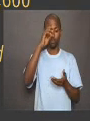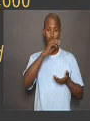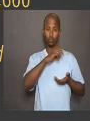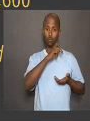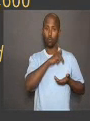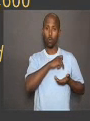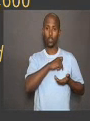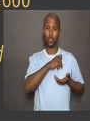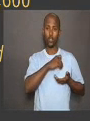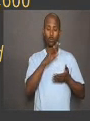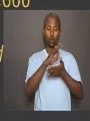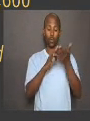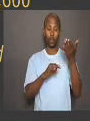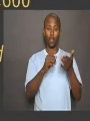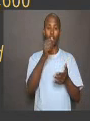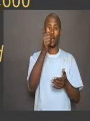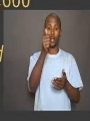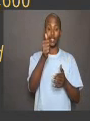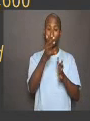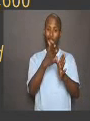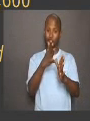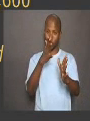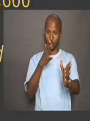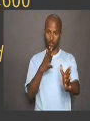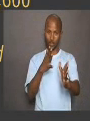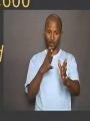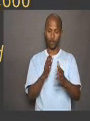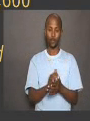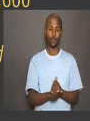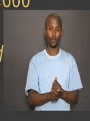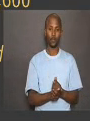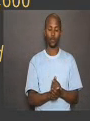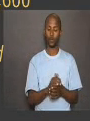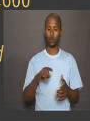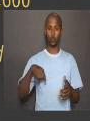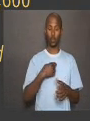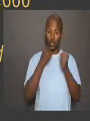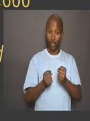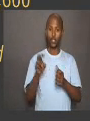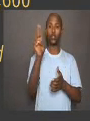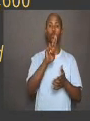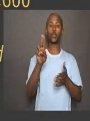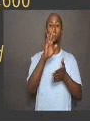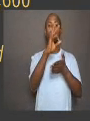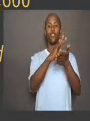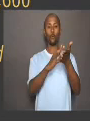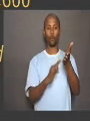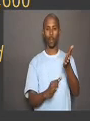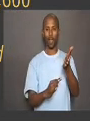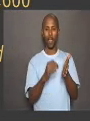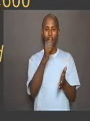wage form an arithmetic sequence. We can use the